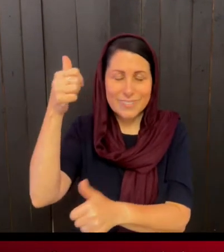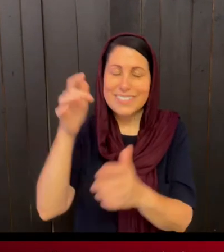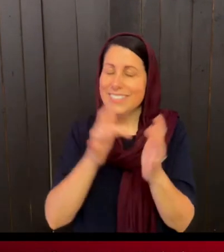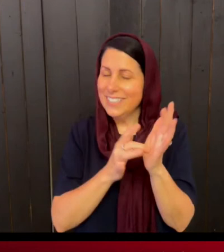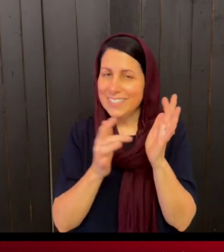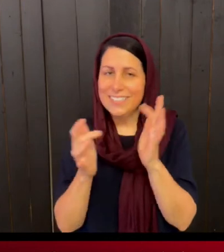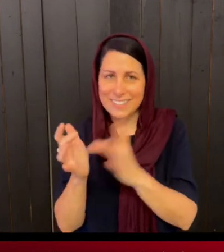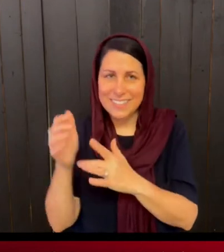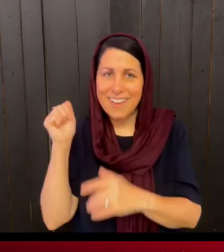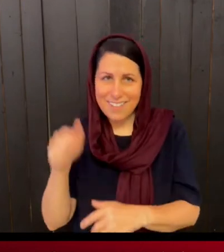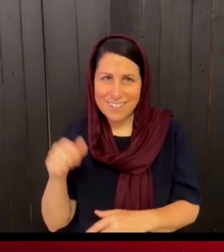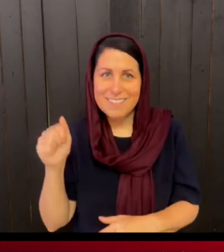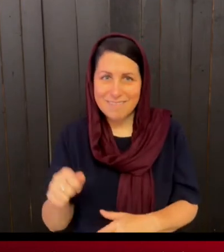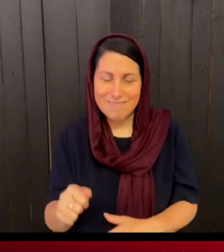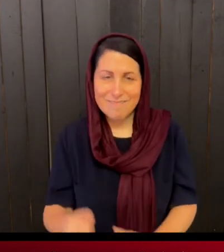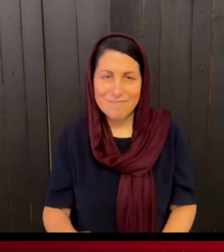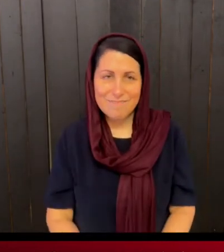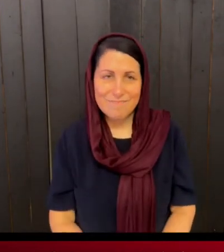yes.